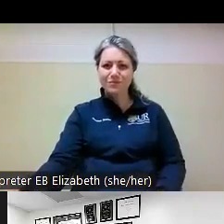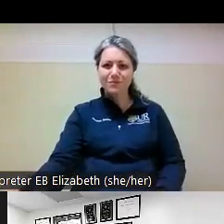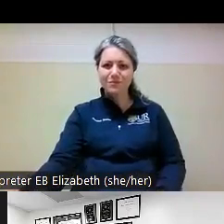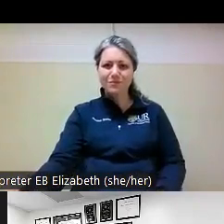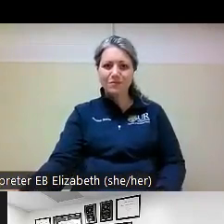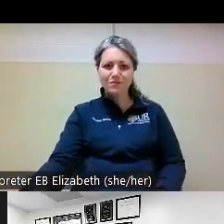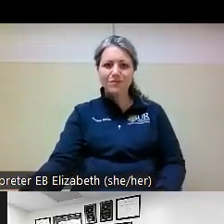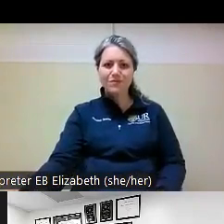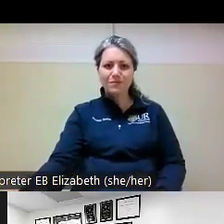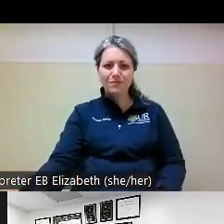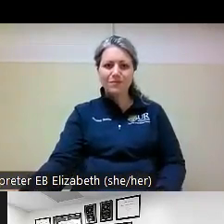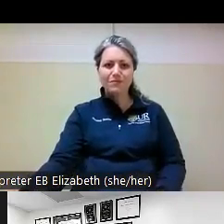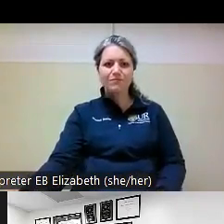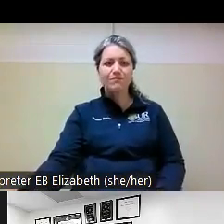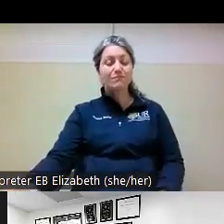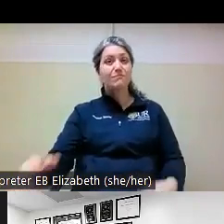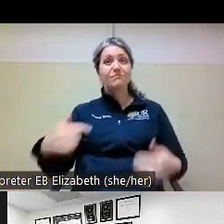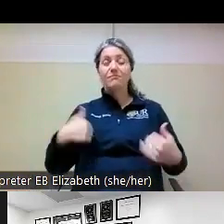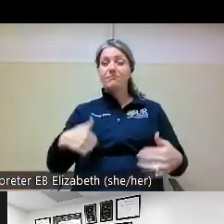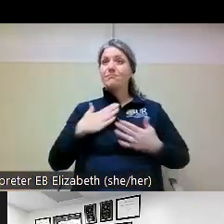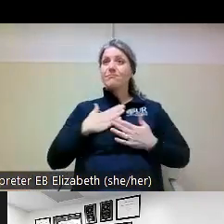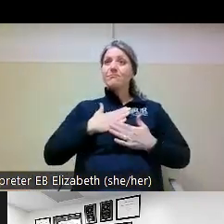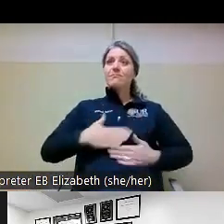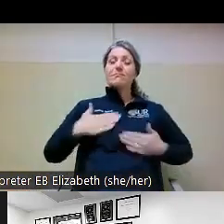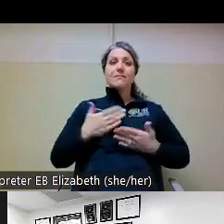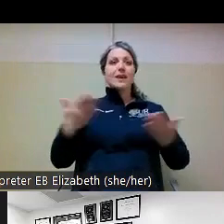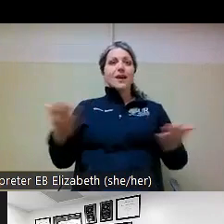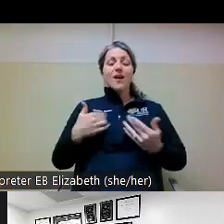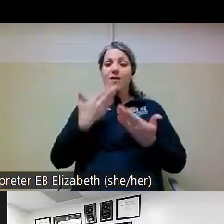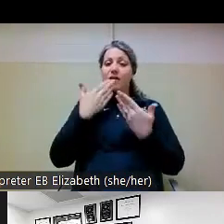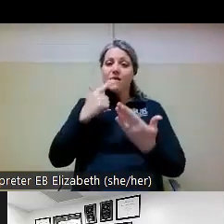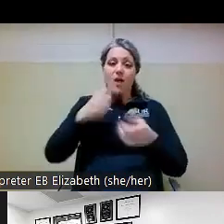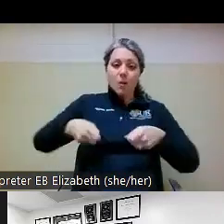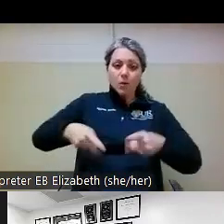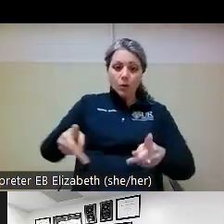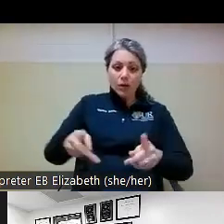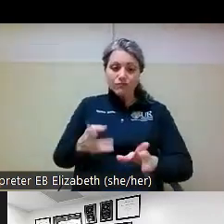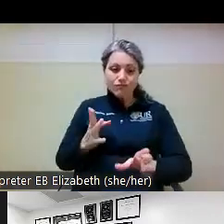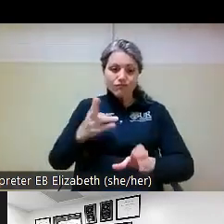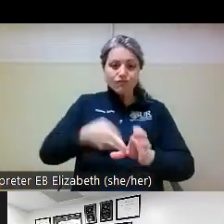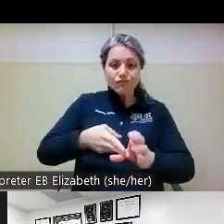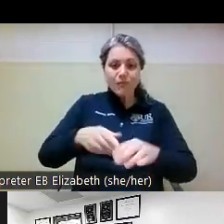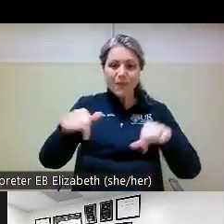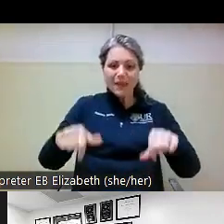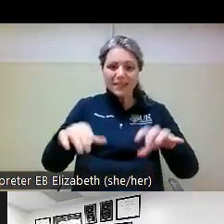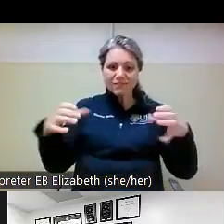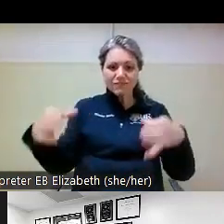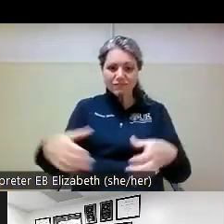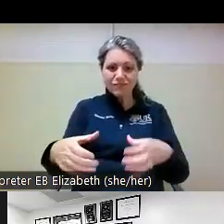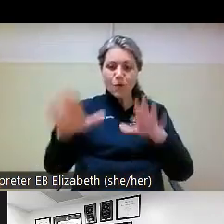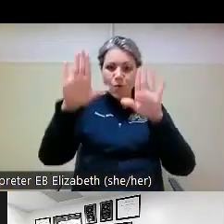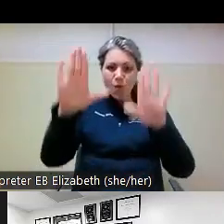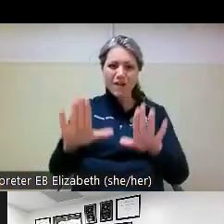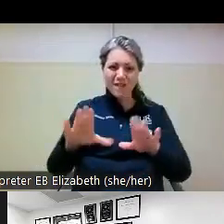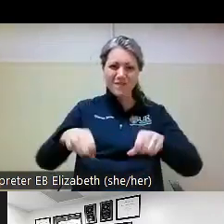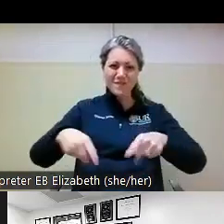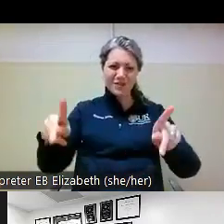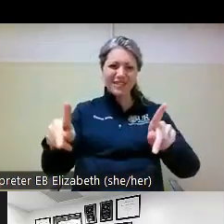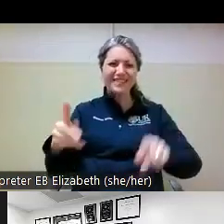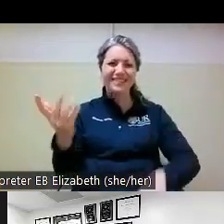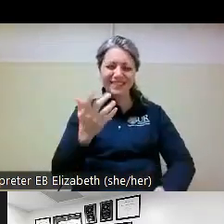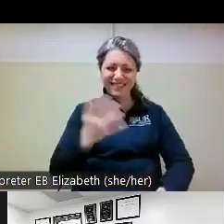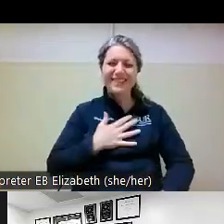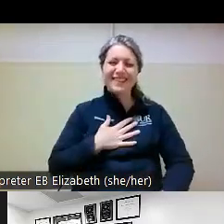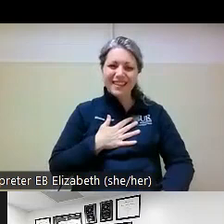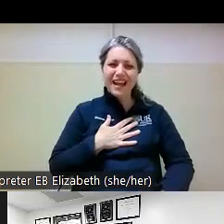It's a pleasure to be here. Thank you so much for the opportunity to participate in this wonderful opportunity. So